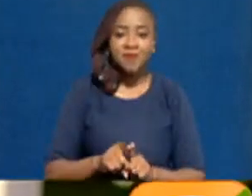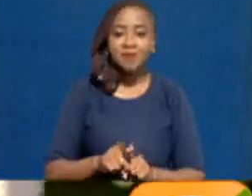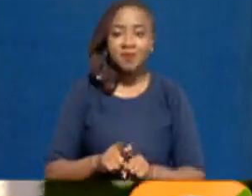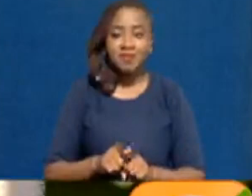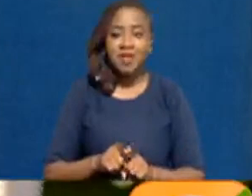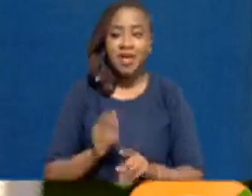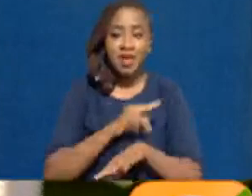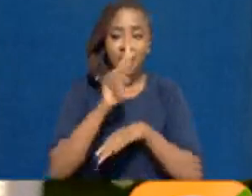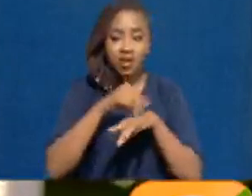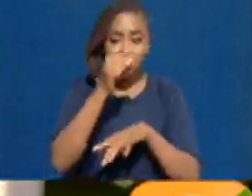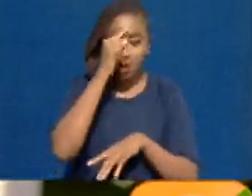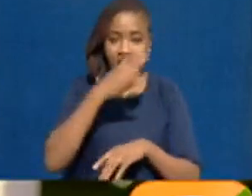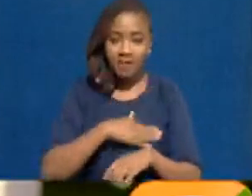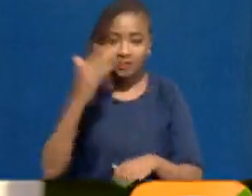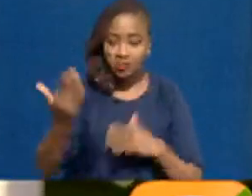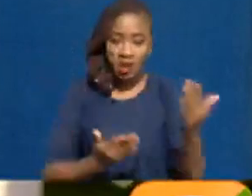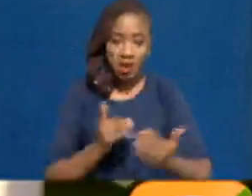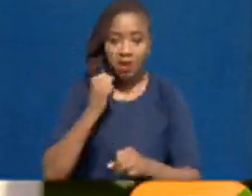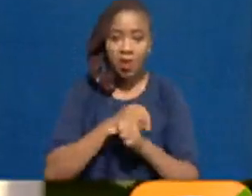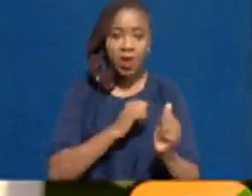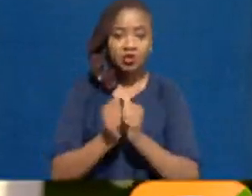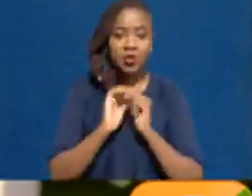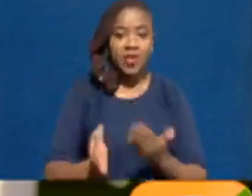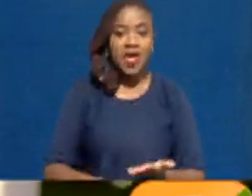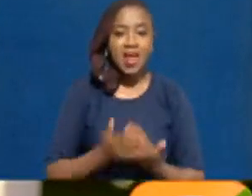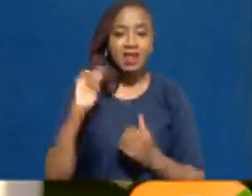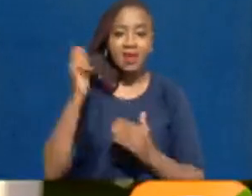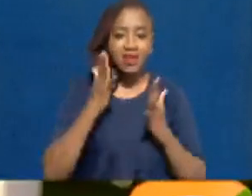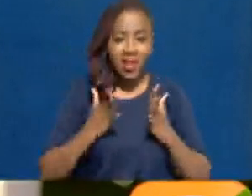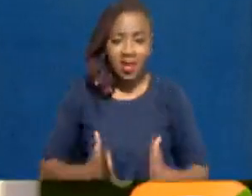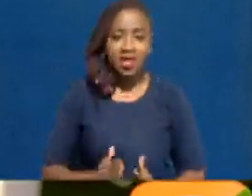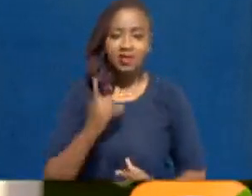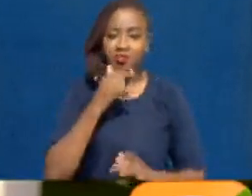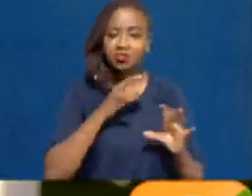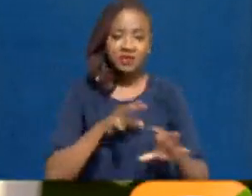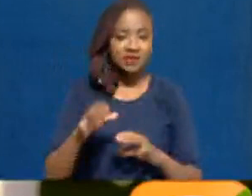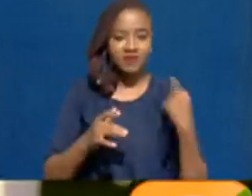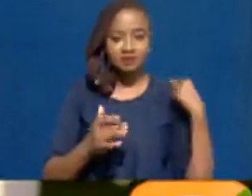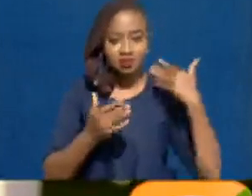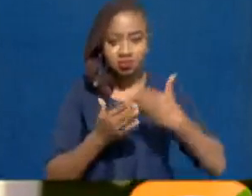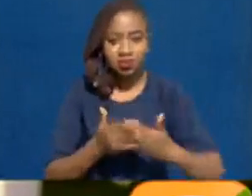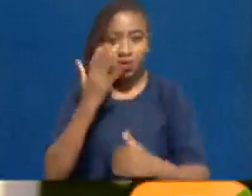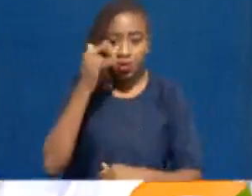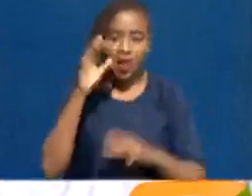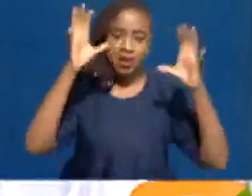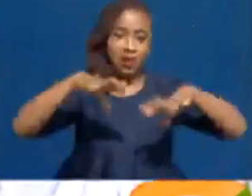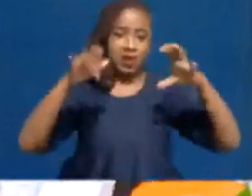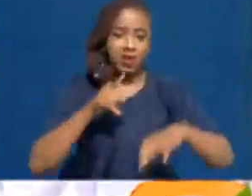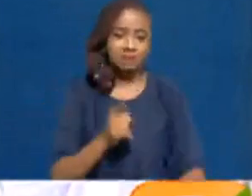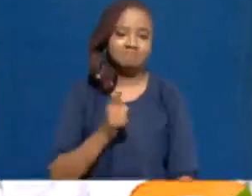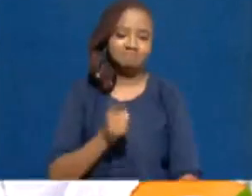zije pamoja na kusaidia wananchi wa Kenya wanaopitia kipindi kigumu kwa sababu ya El Nino.